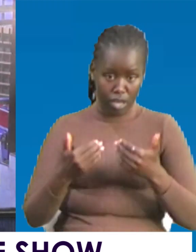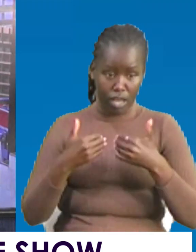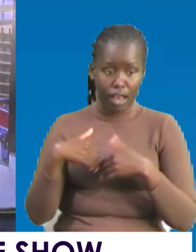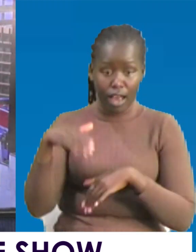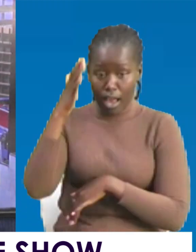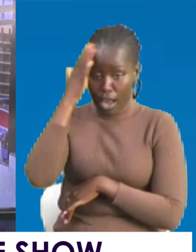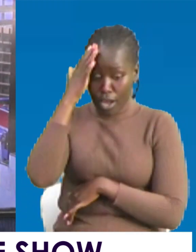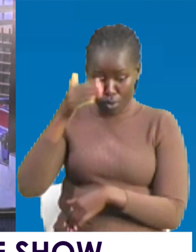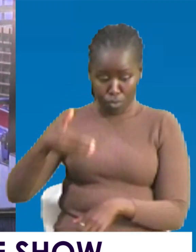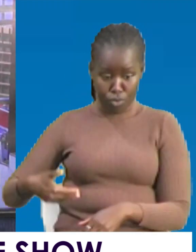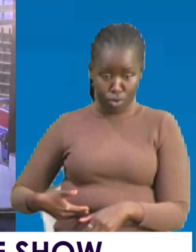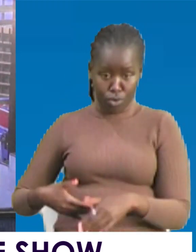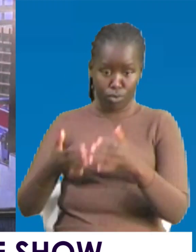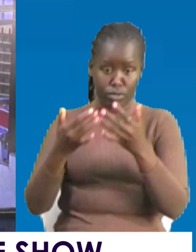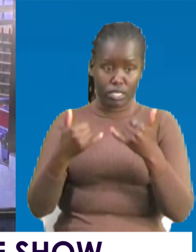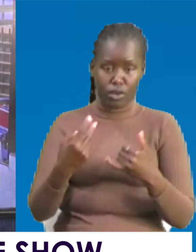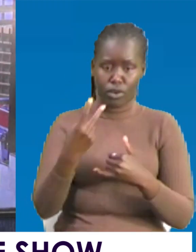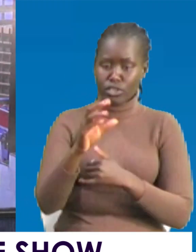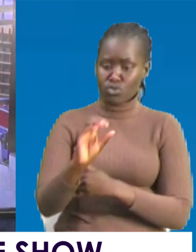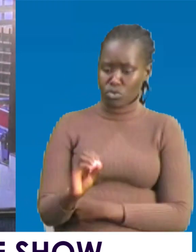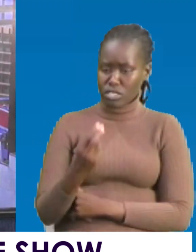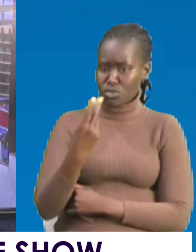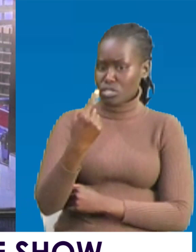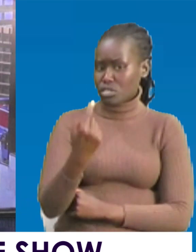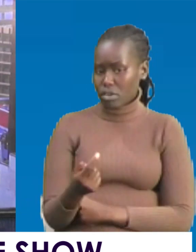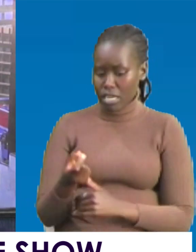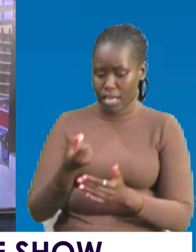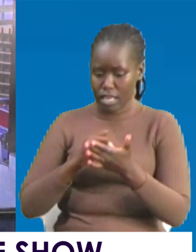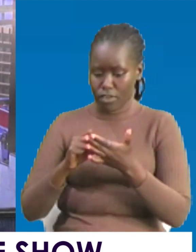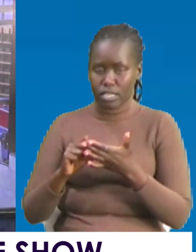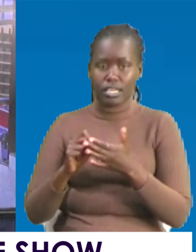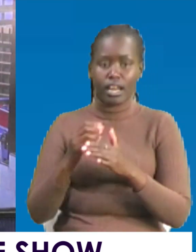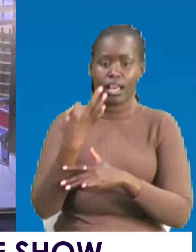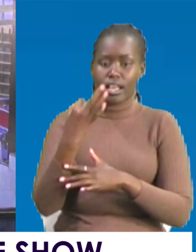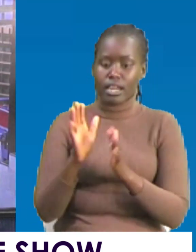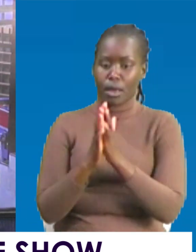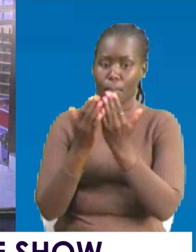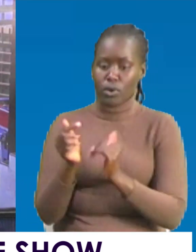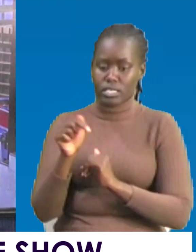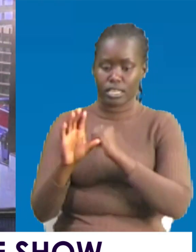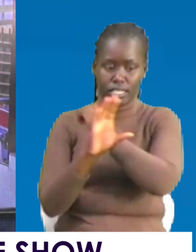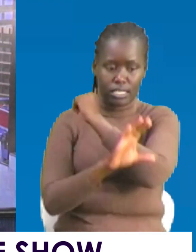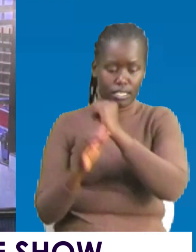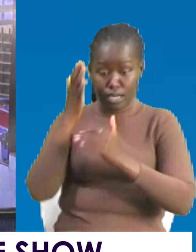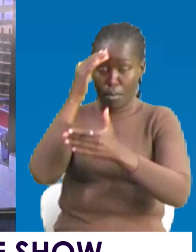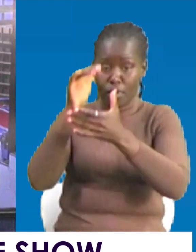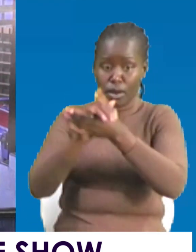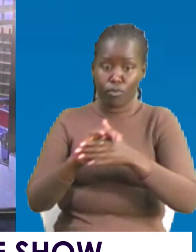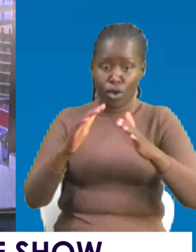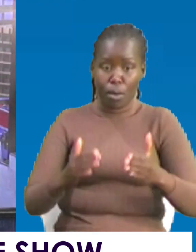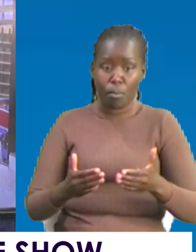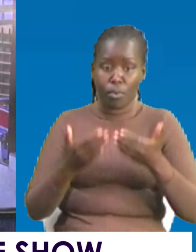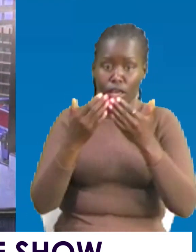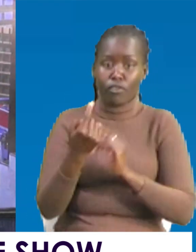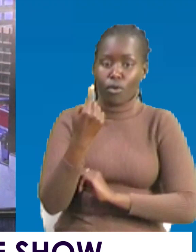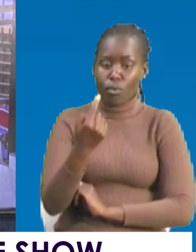I know youths right now at 20, 21. They have already written 3 books in this country. Can you believe it? I'm bringing one of them